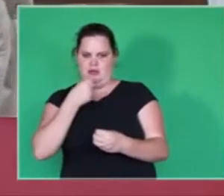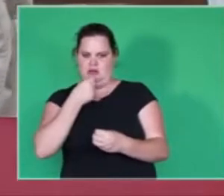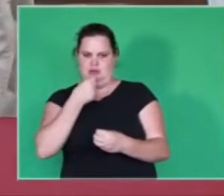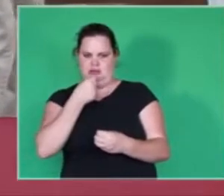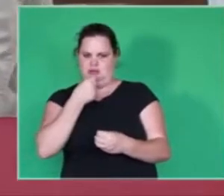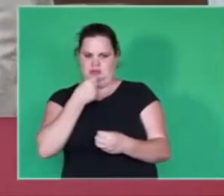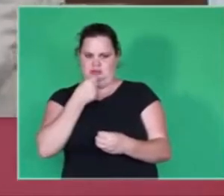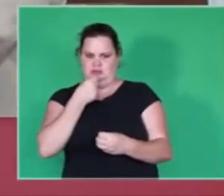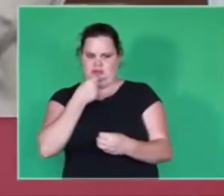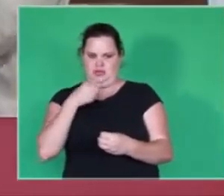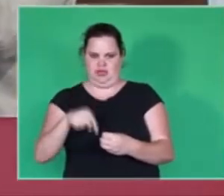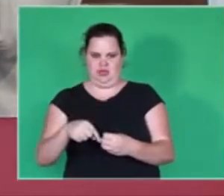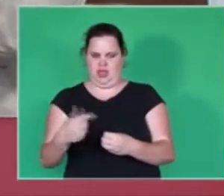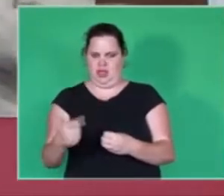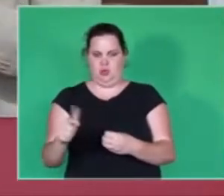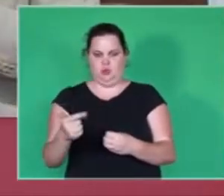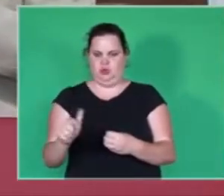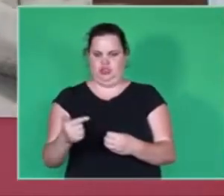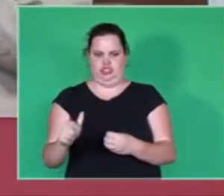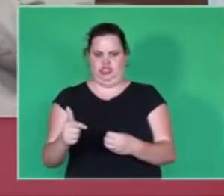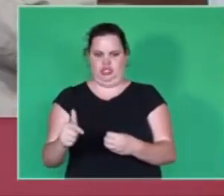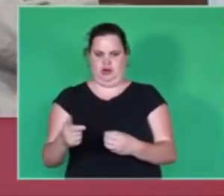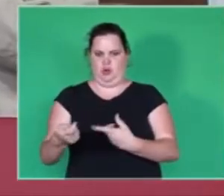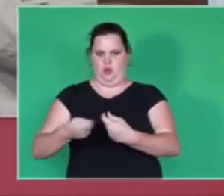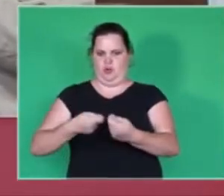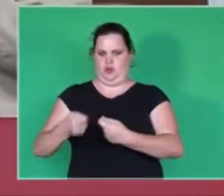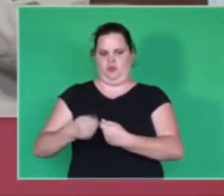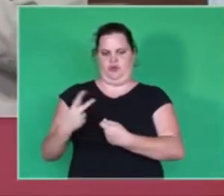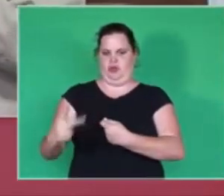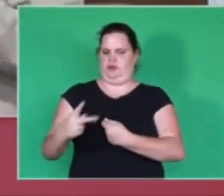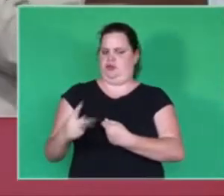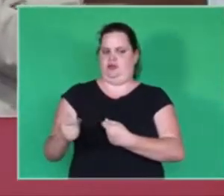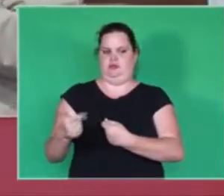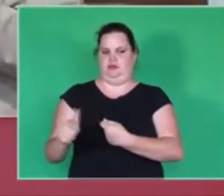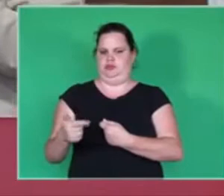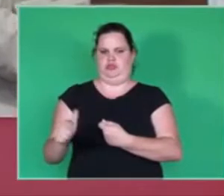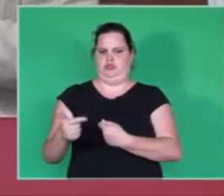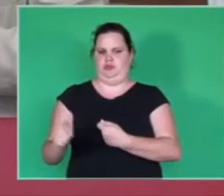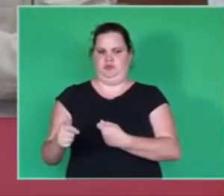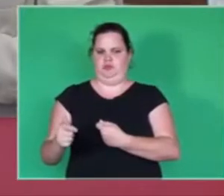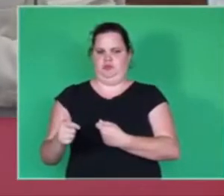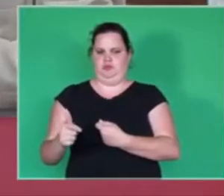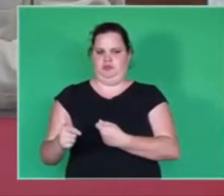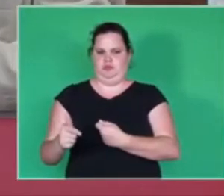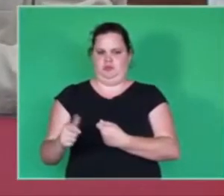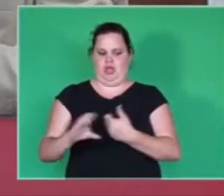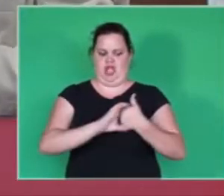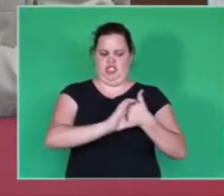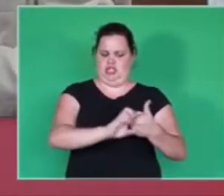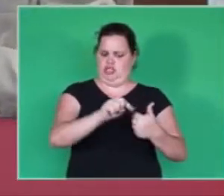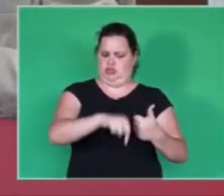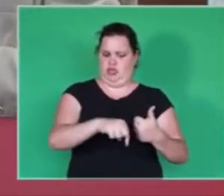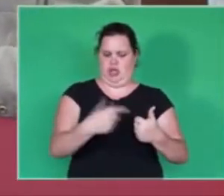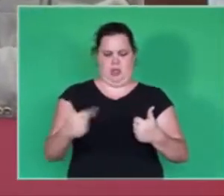not under the dominion of the church, of this